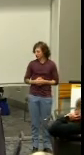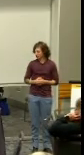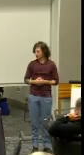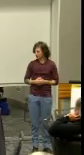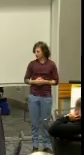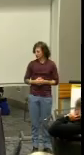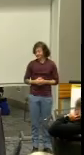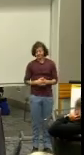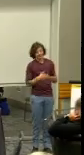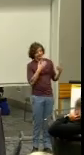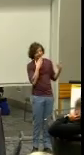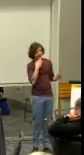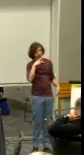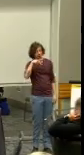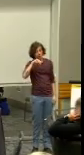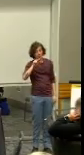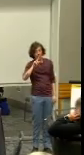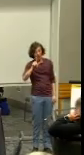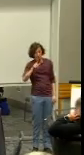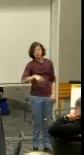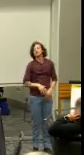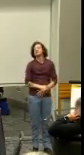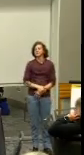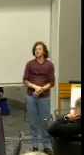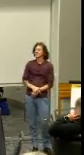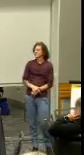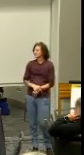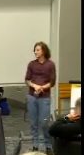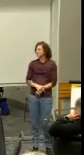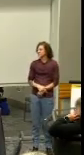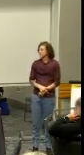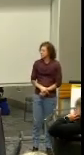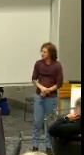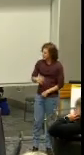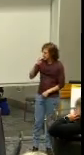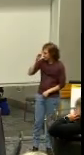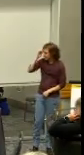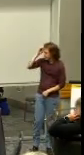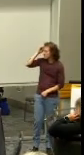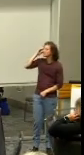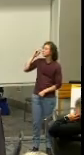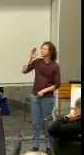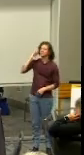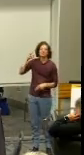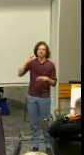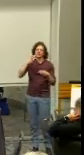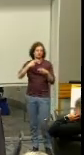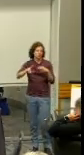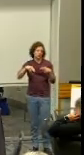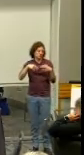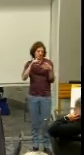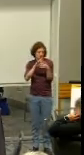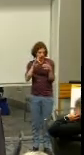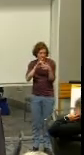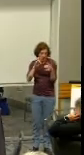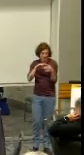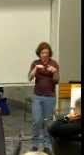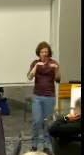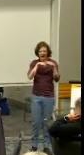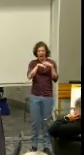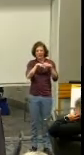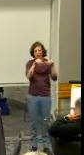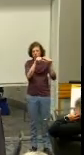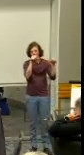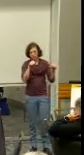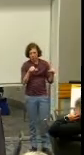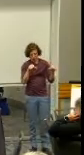All right, thanks, Paul. I'm going to give a brief overview of Access architecture, and then we'll get